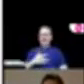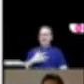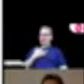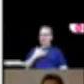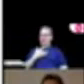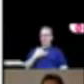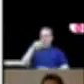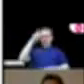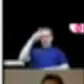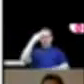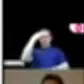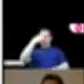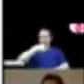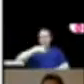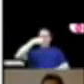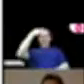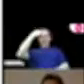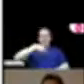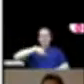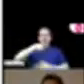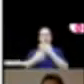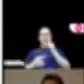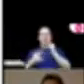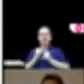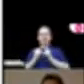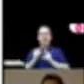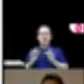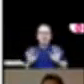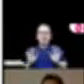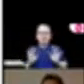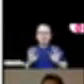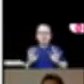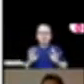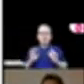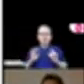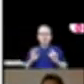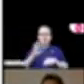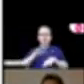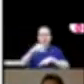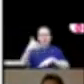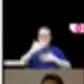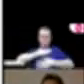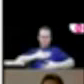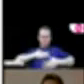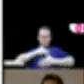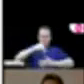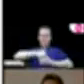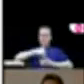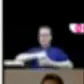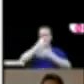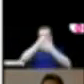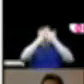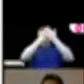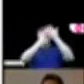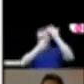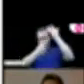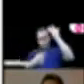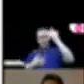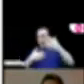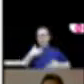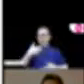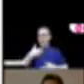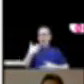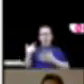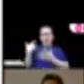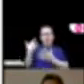and used as accessories for white men. There have been a number of campaigns over the past 10 years to try and